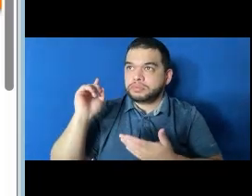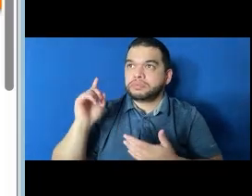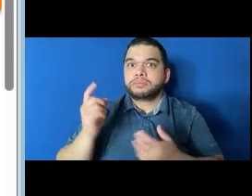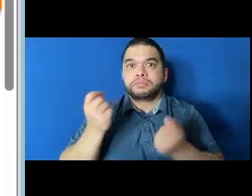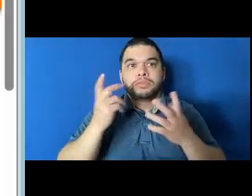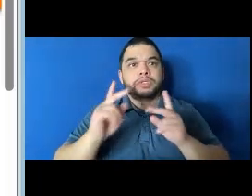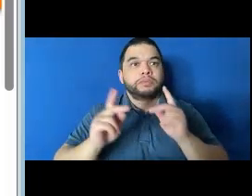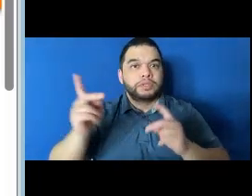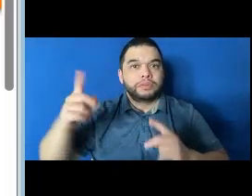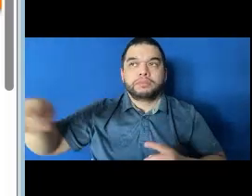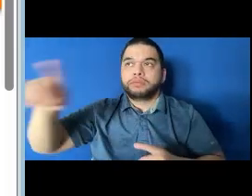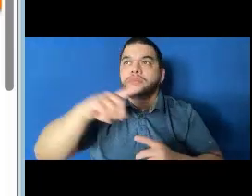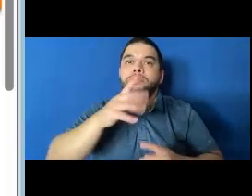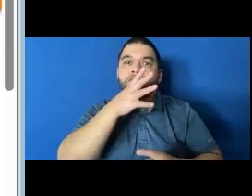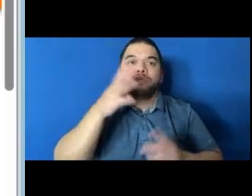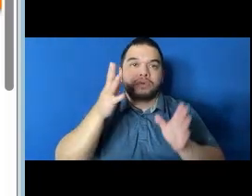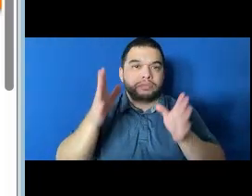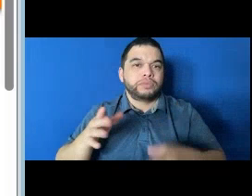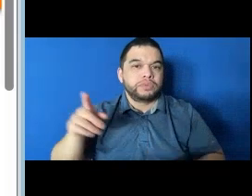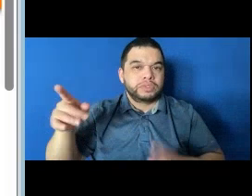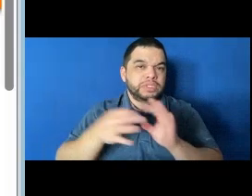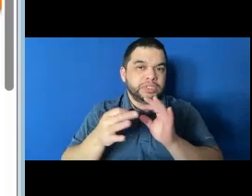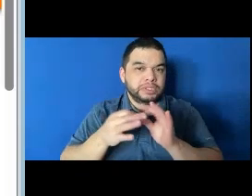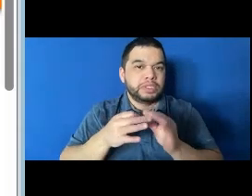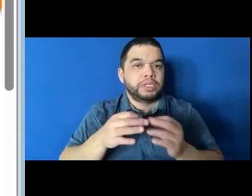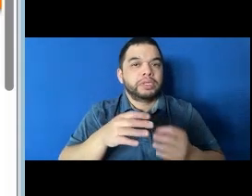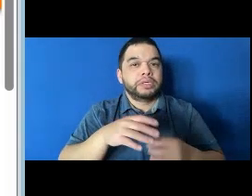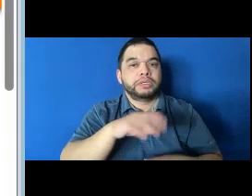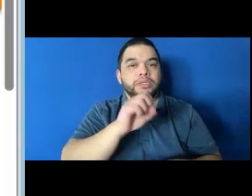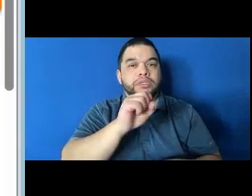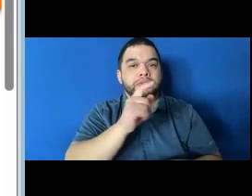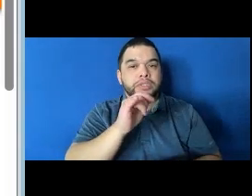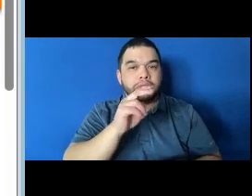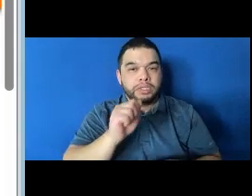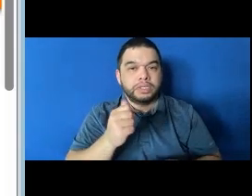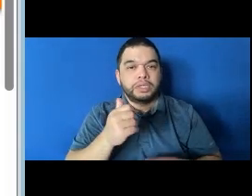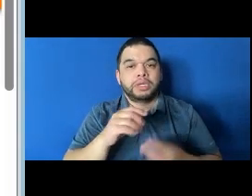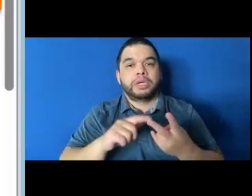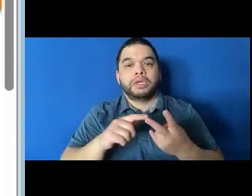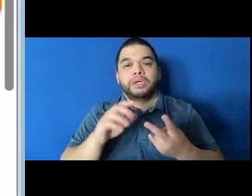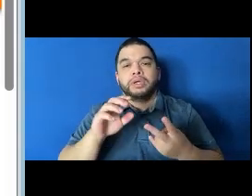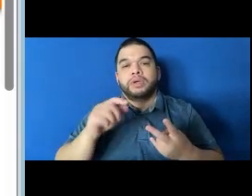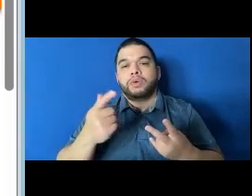many farmers told us that they had